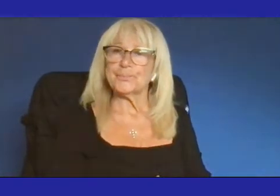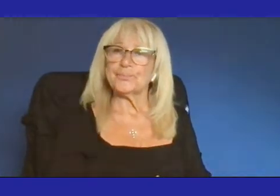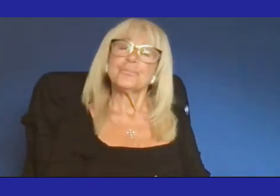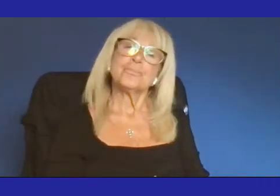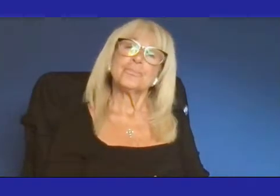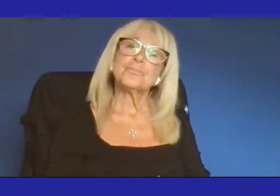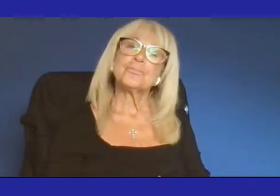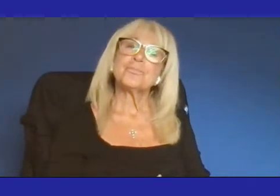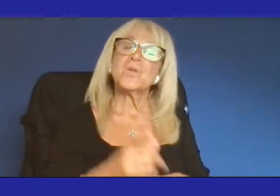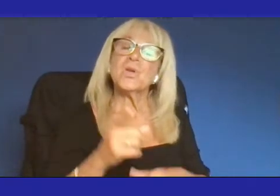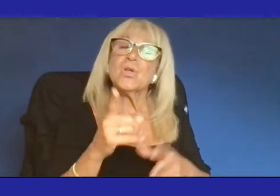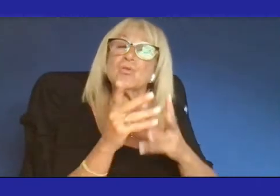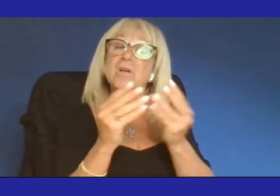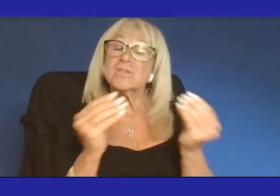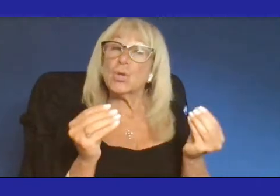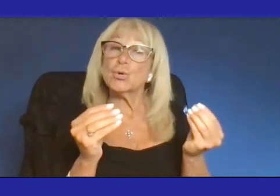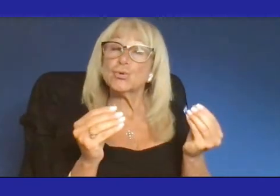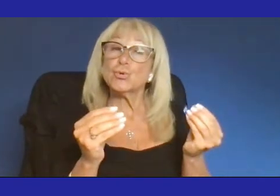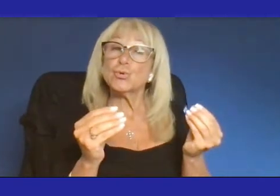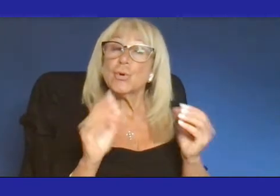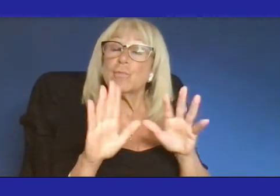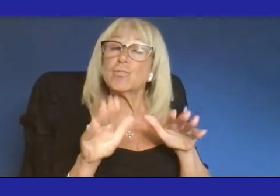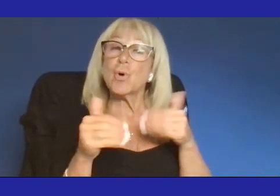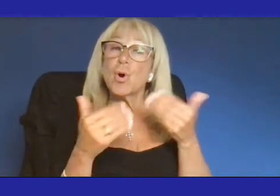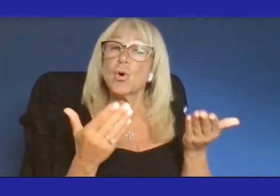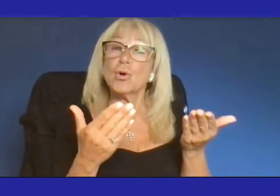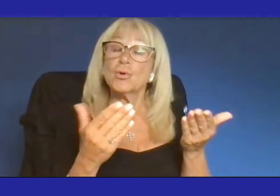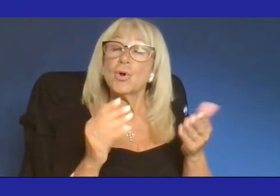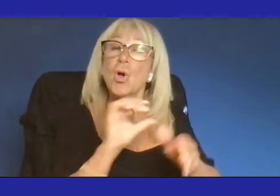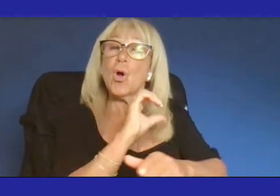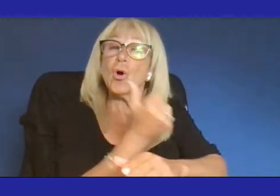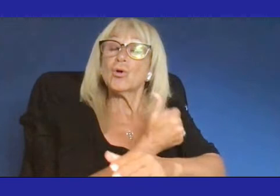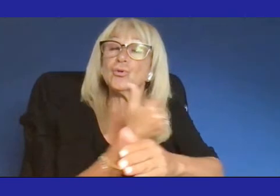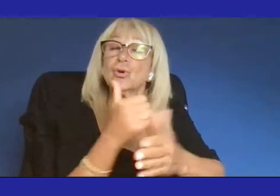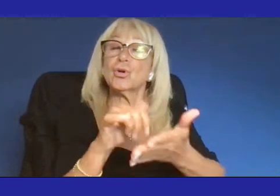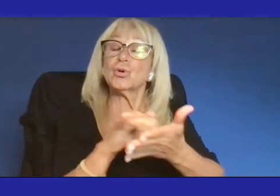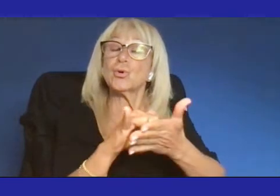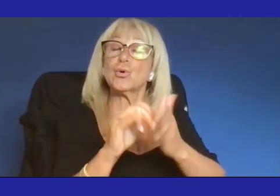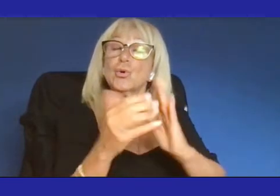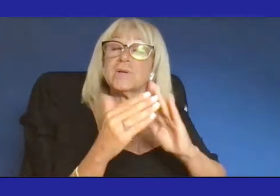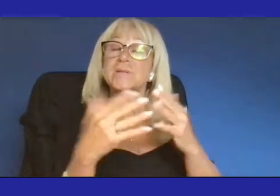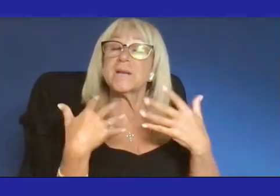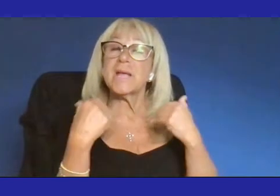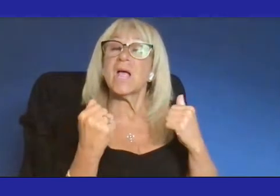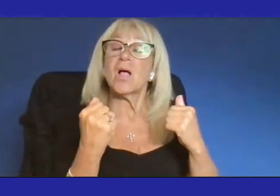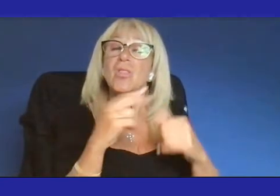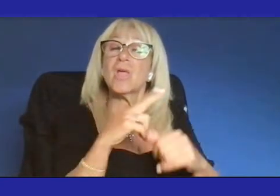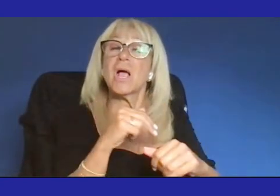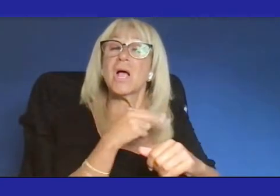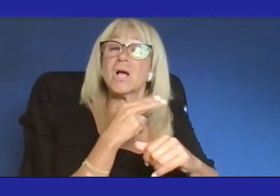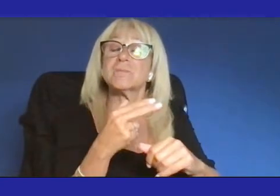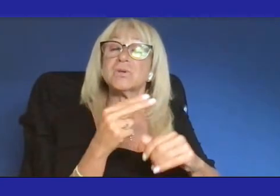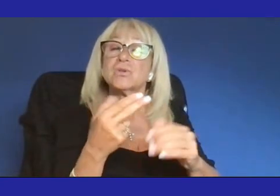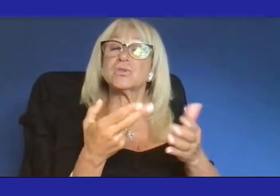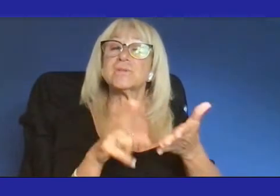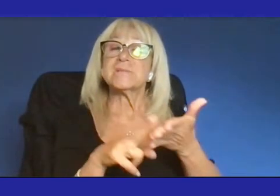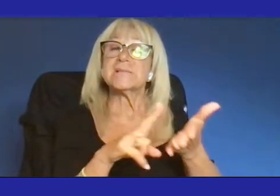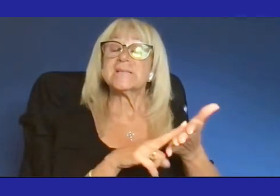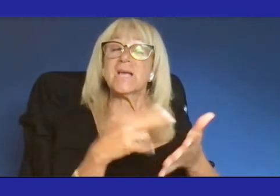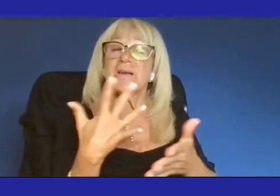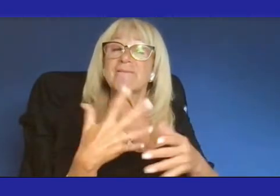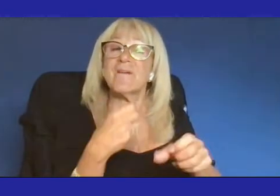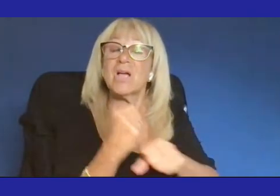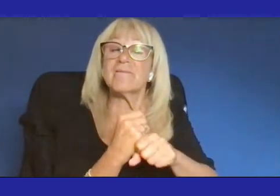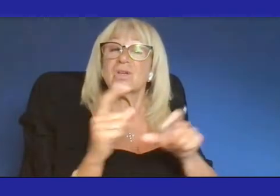So the resolution that's proposed is authorizing New York City Health and Hospitals Corporation to sign a 5-year license agreement